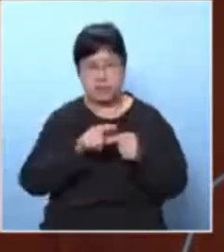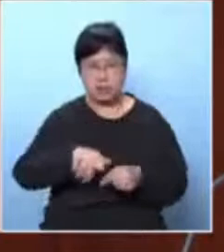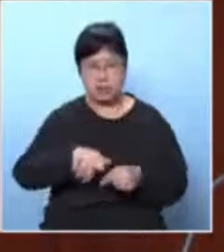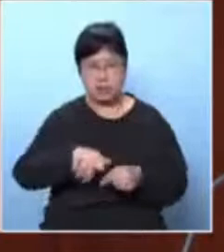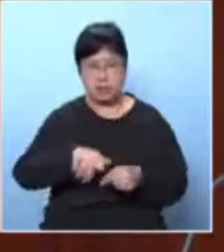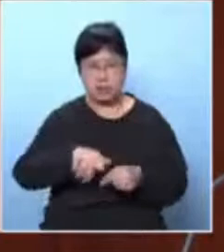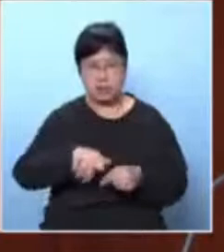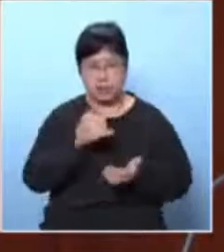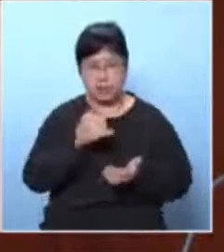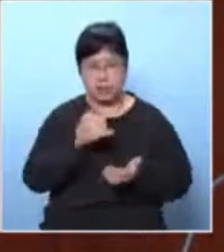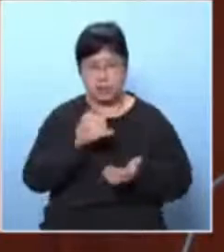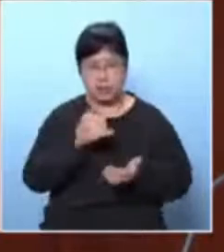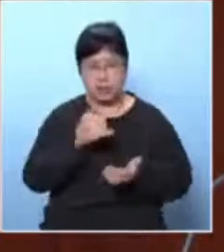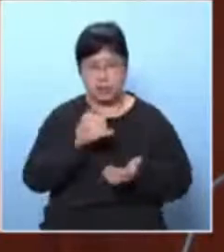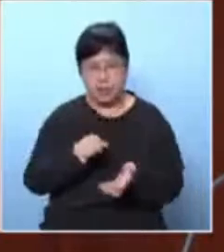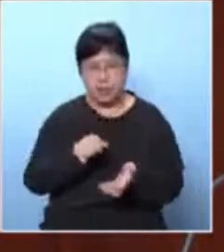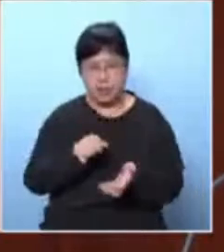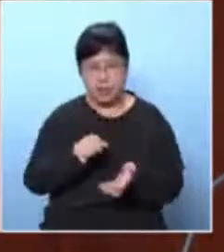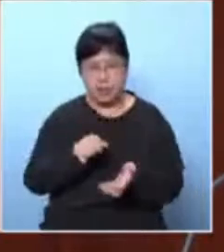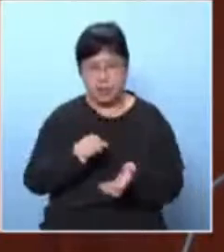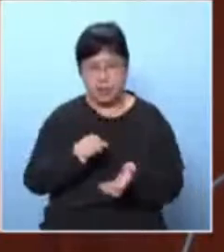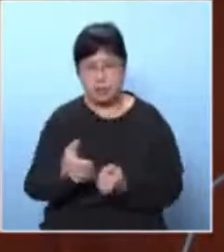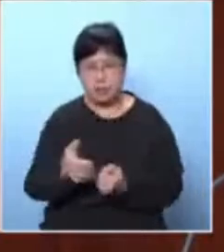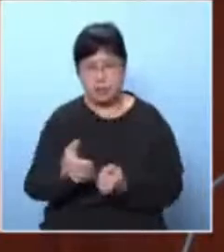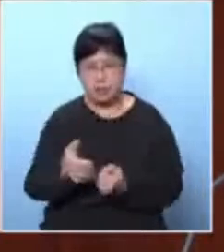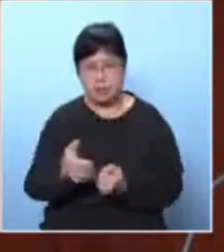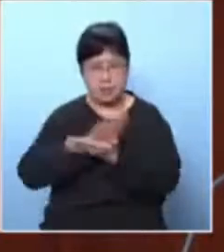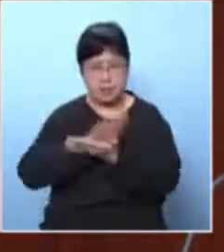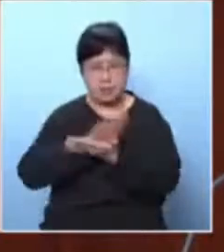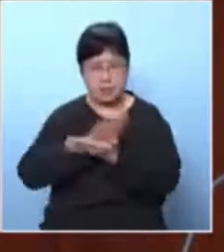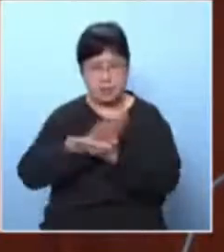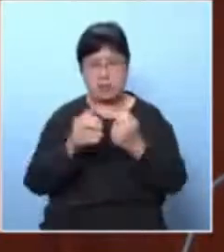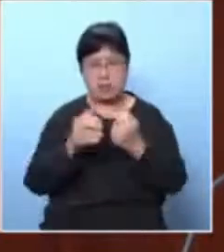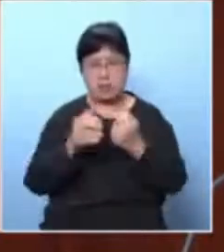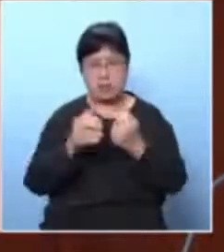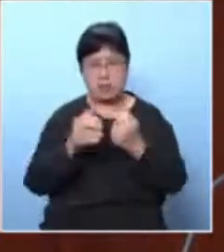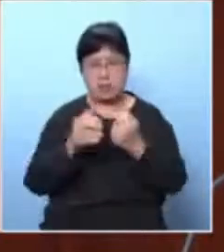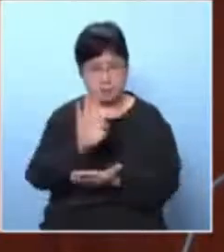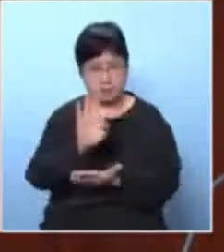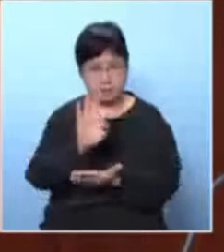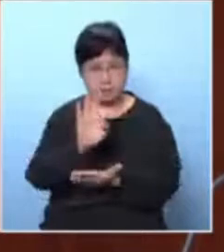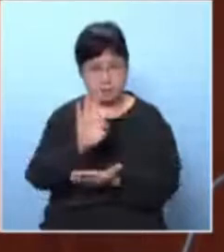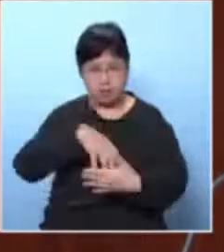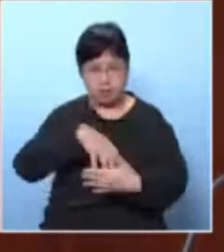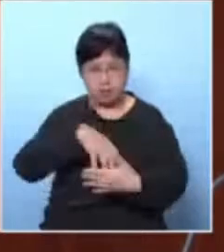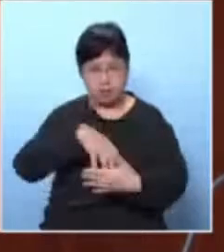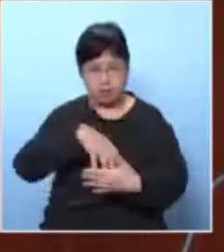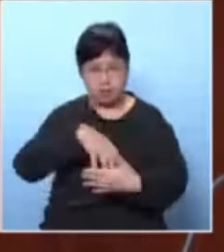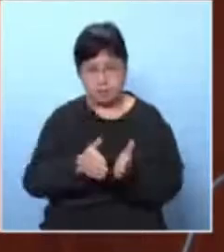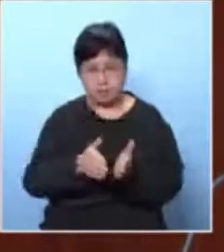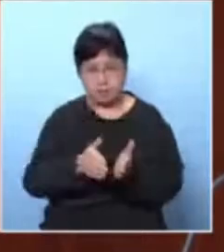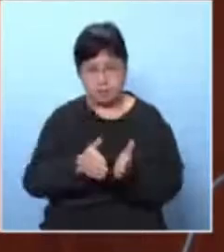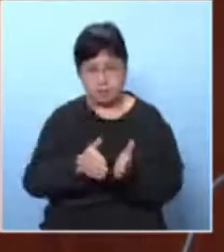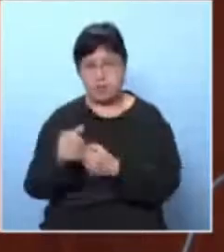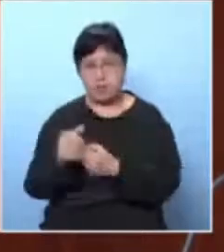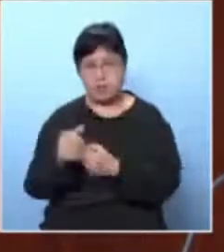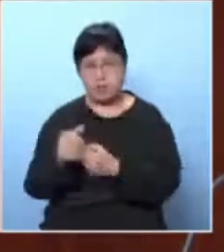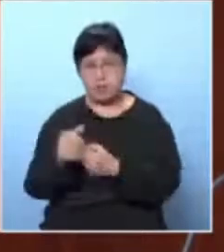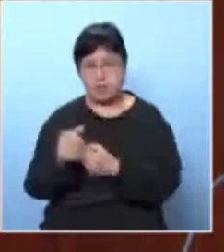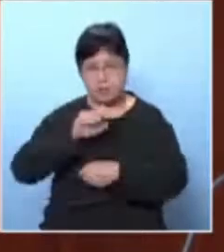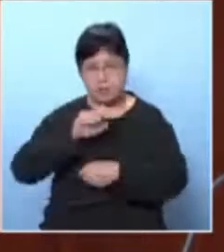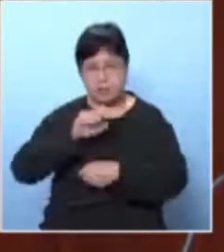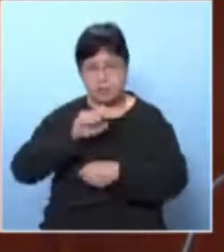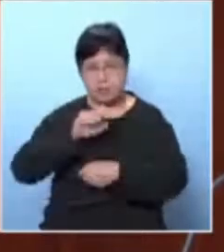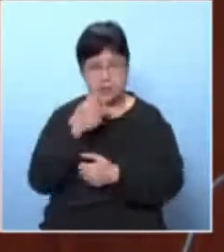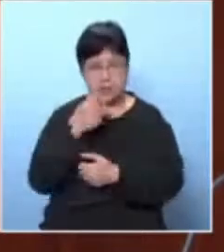3 years, starting from 2024, 10 more aided standalone childcare centers, or CCCs, will be set